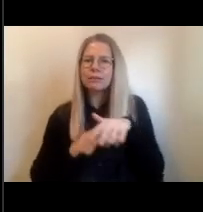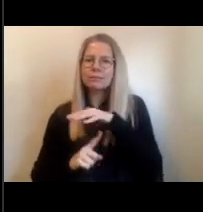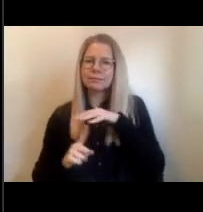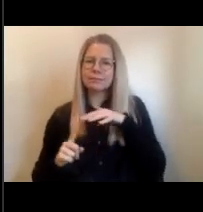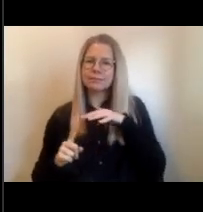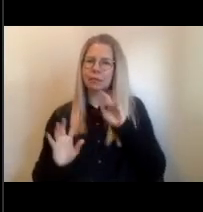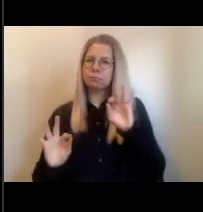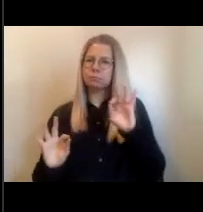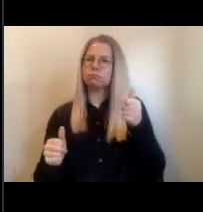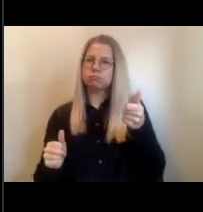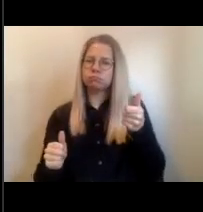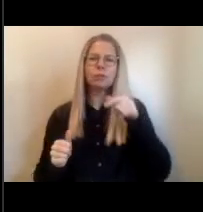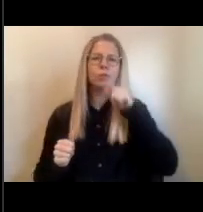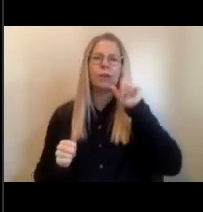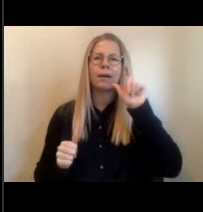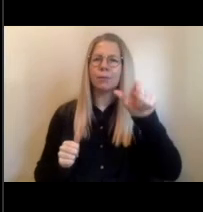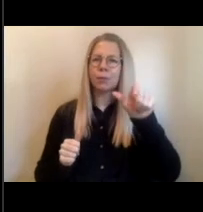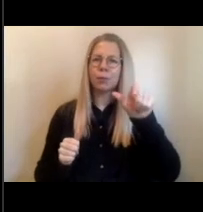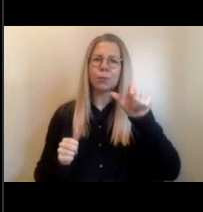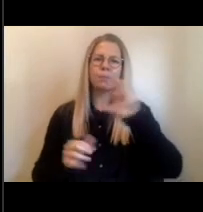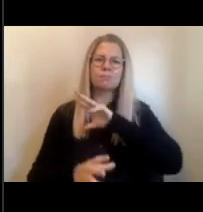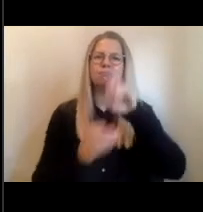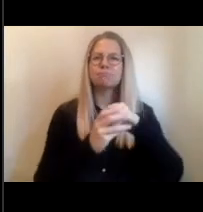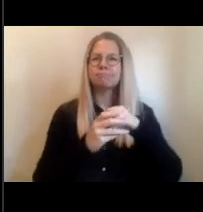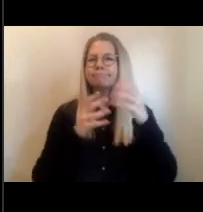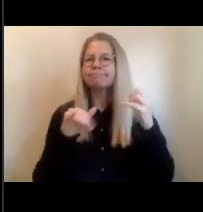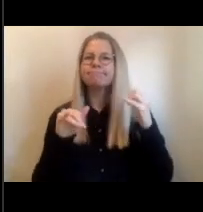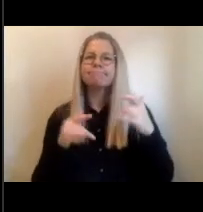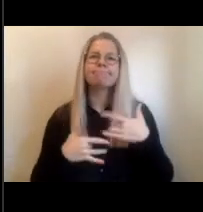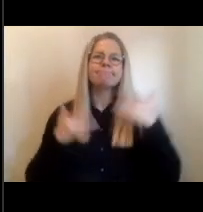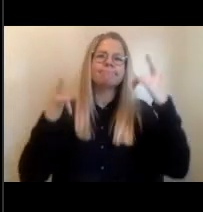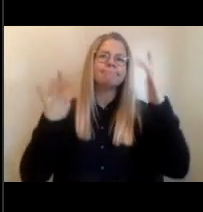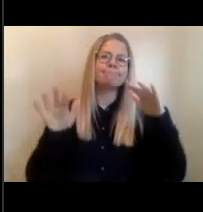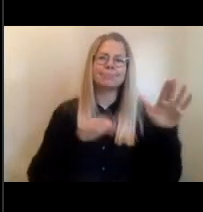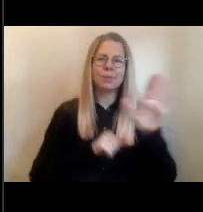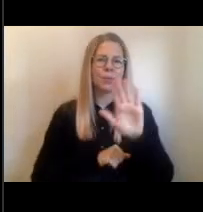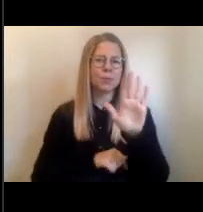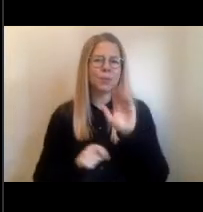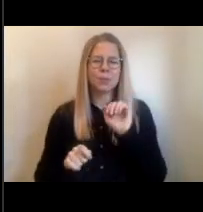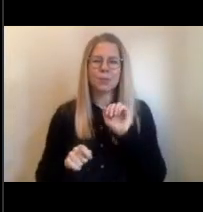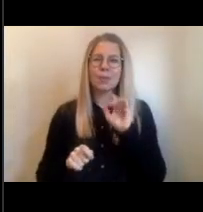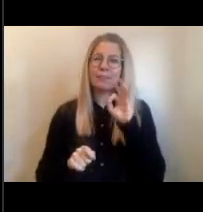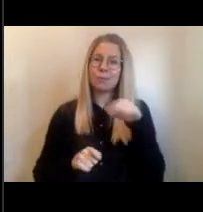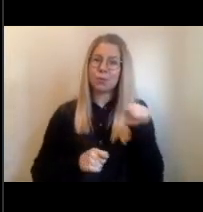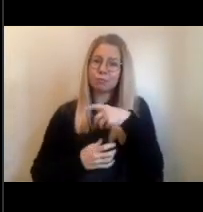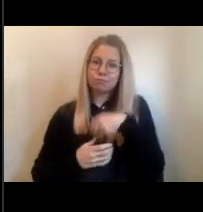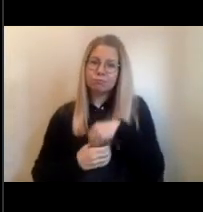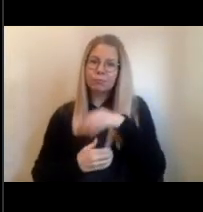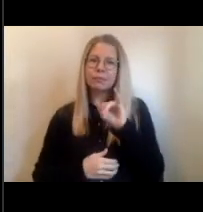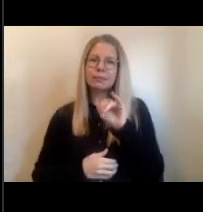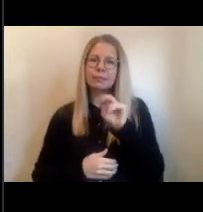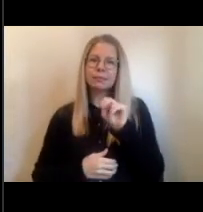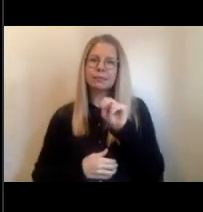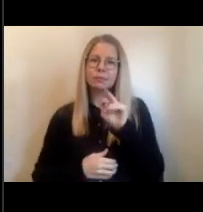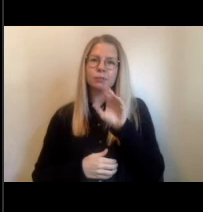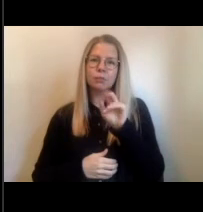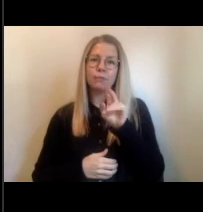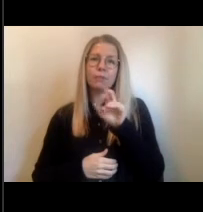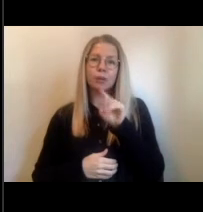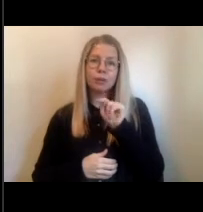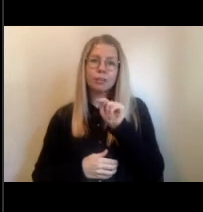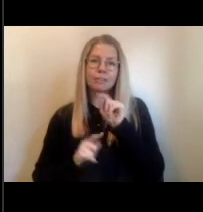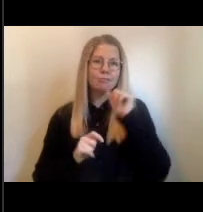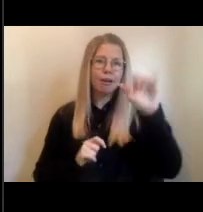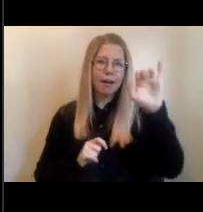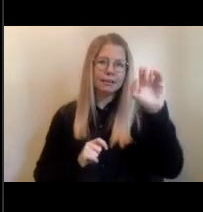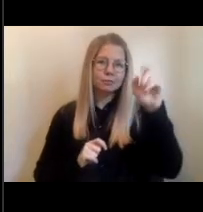fine. I'm not saying you're at big risk of aging poorly if you're an introvert and don't have a big network. It's more about your subjective sense